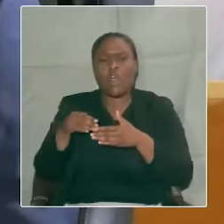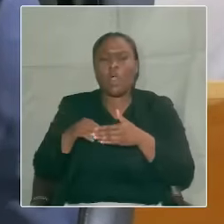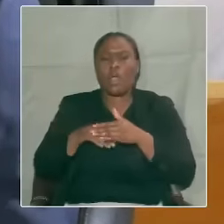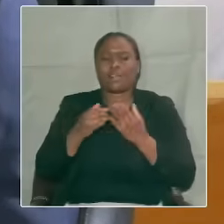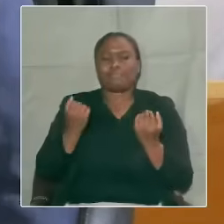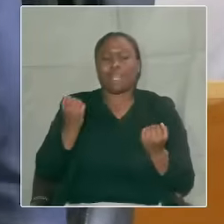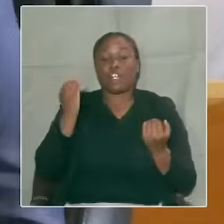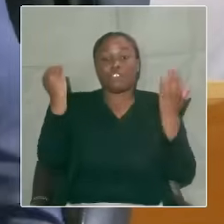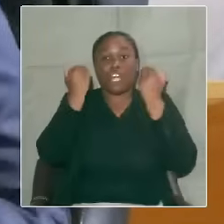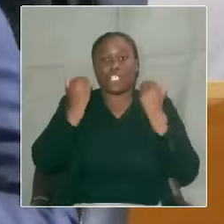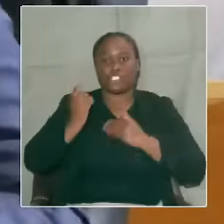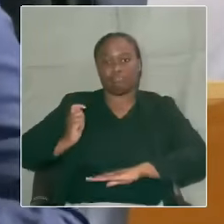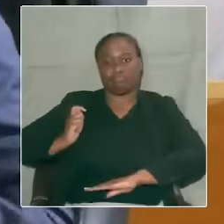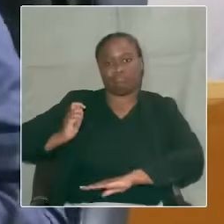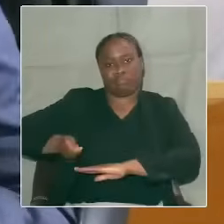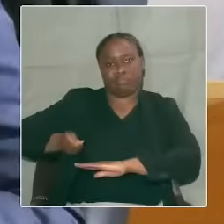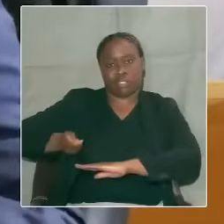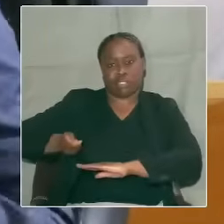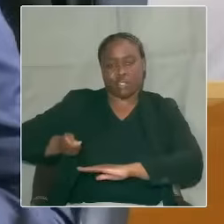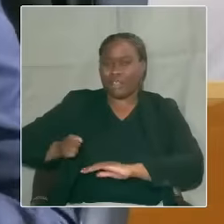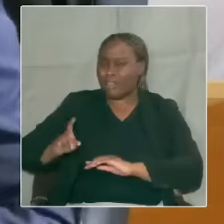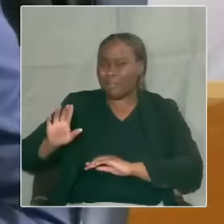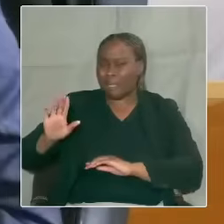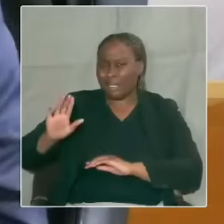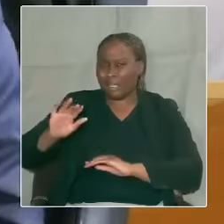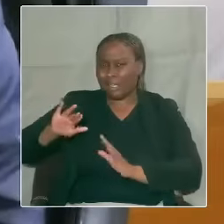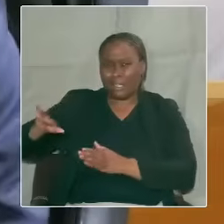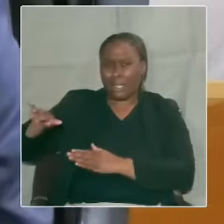convictions, and we are looking at